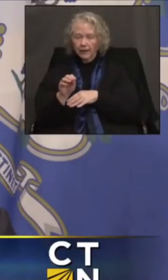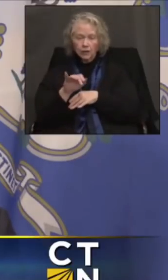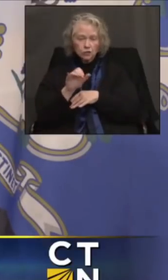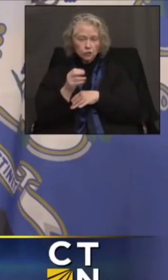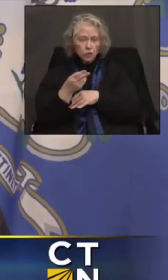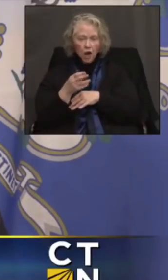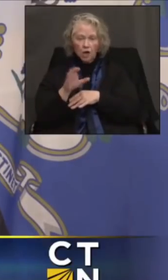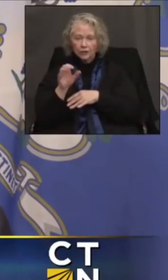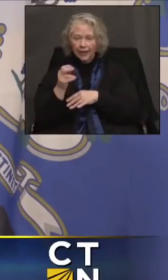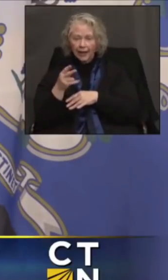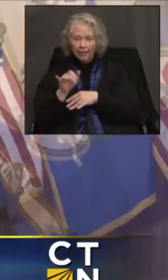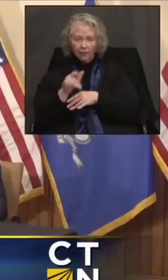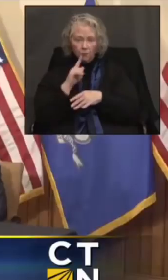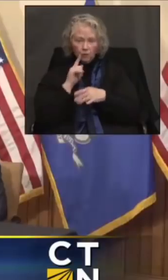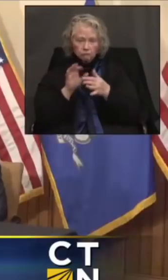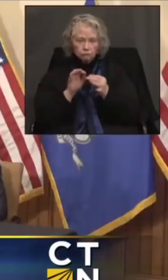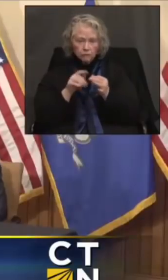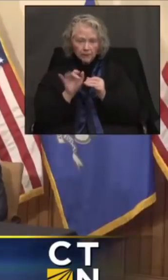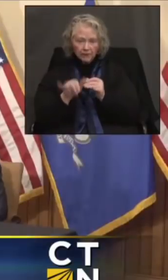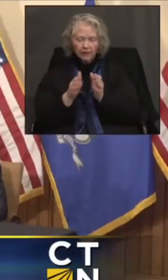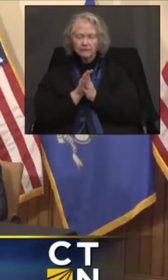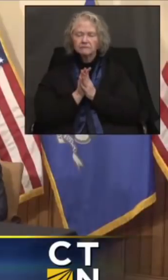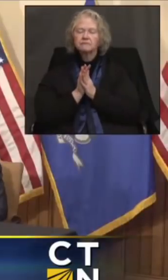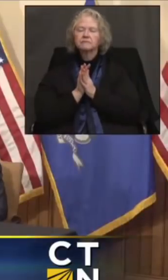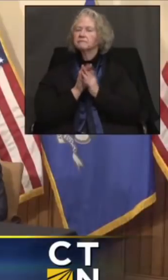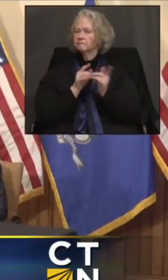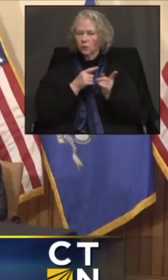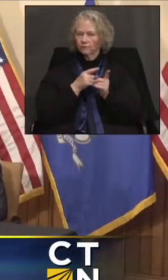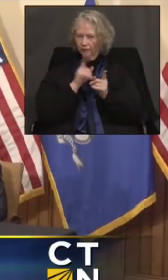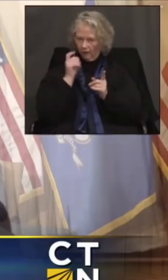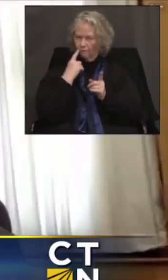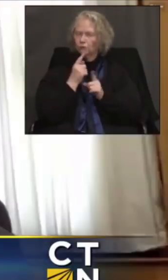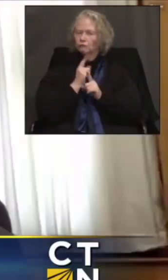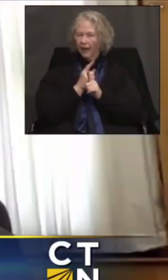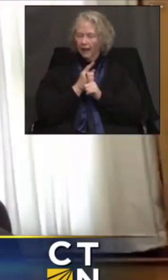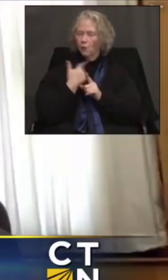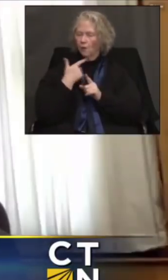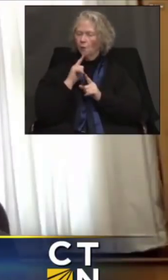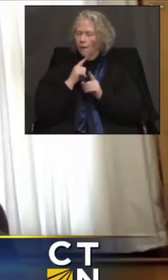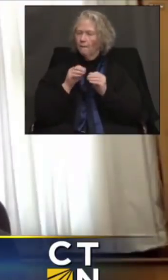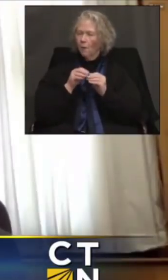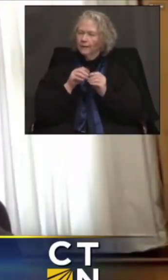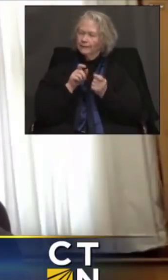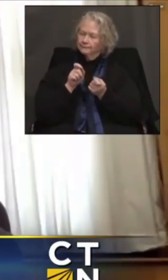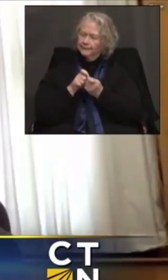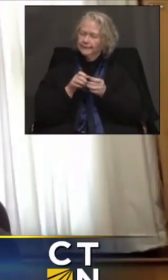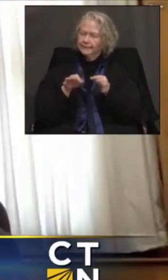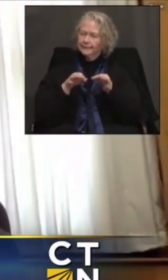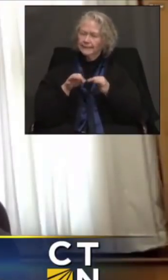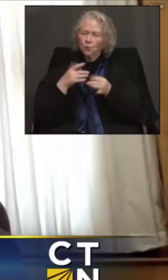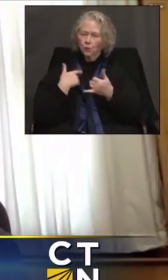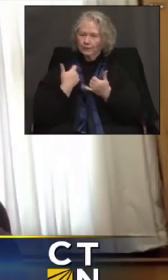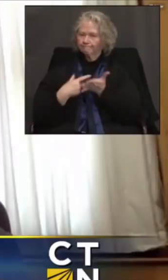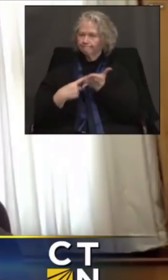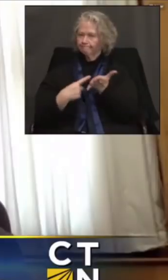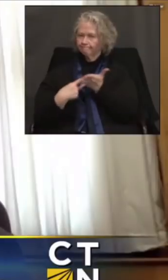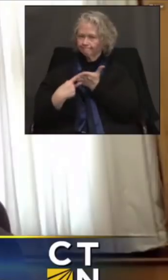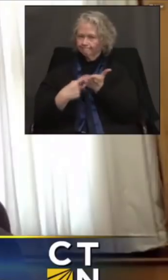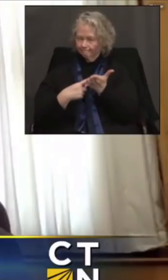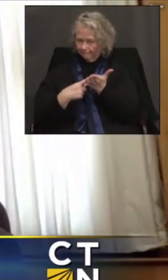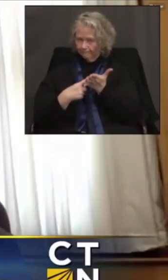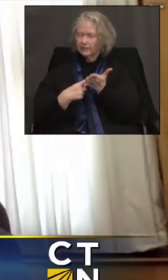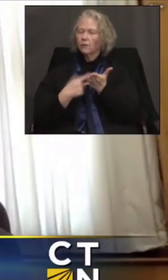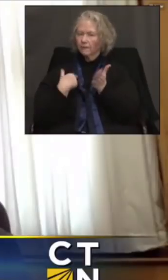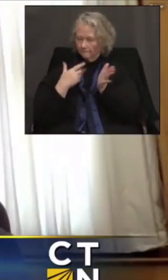or Kathy? No, that's right, Governor. More details to come on Monday. That is still part of the plan. In